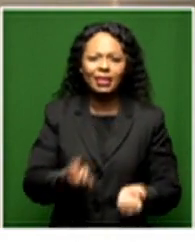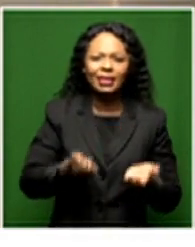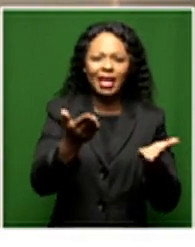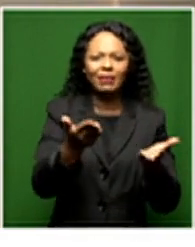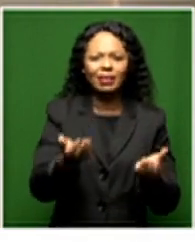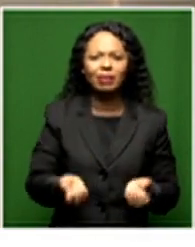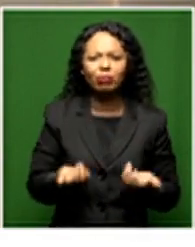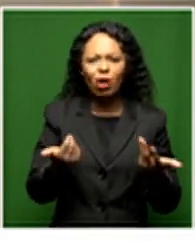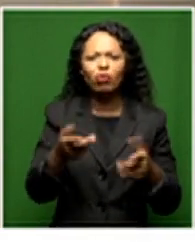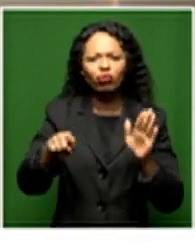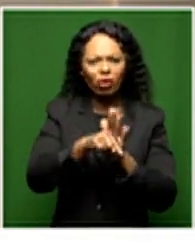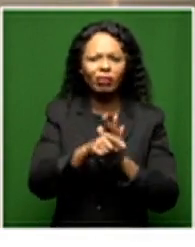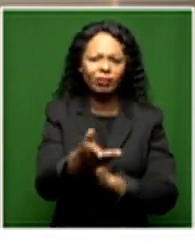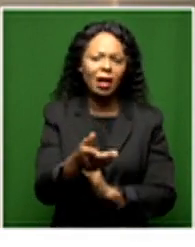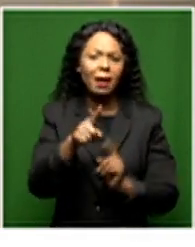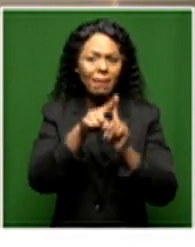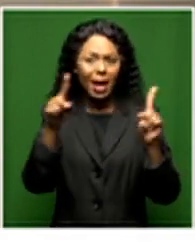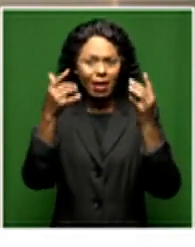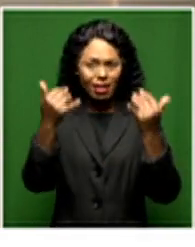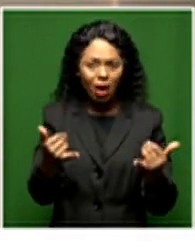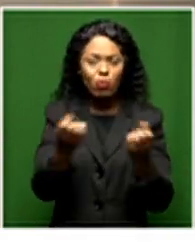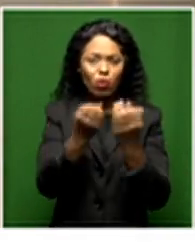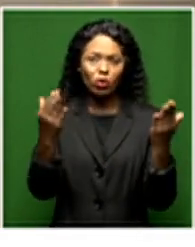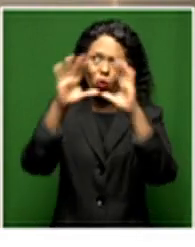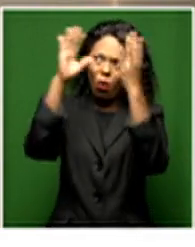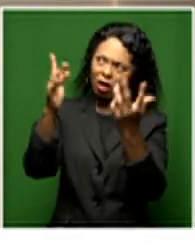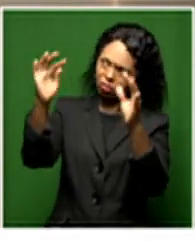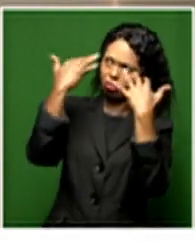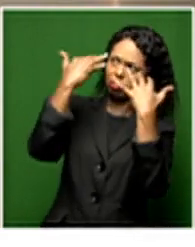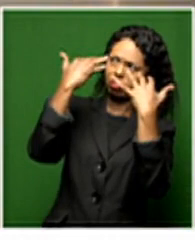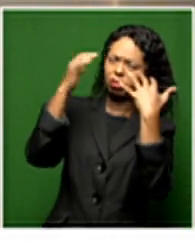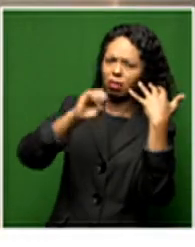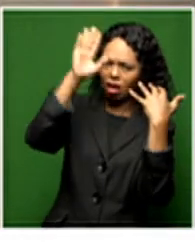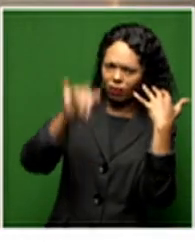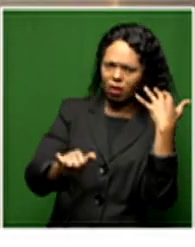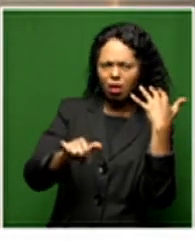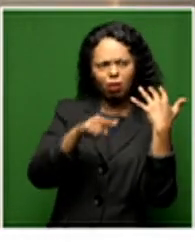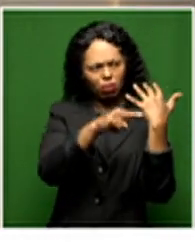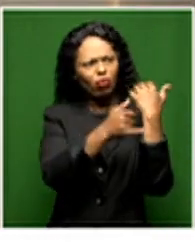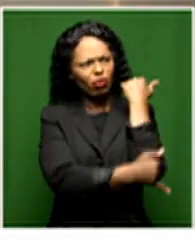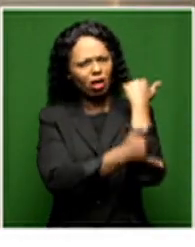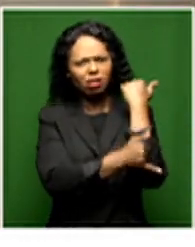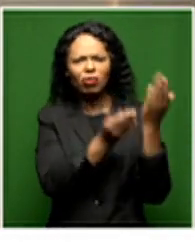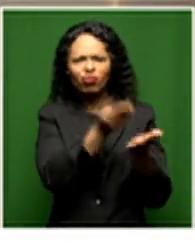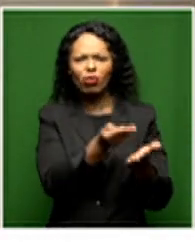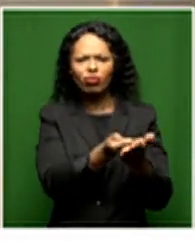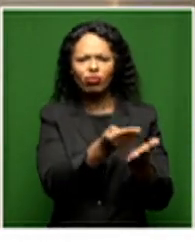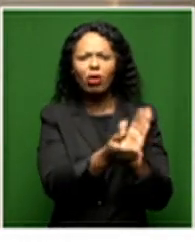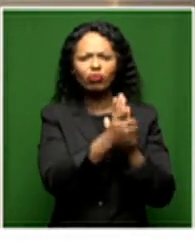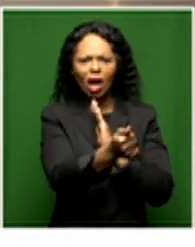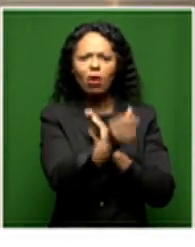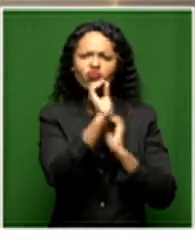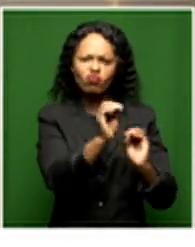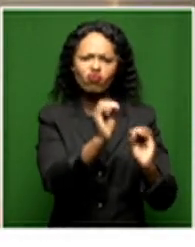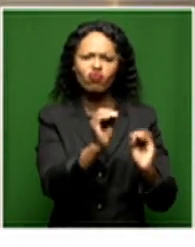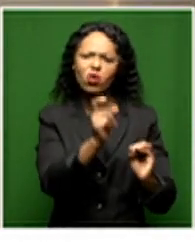as a negative. By contrast, the world looks at us and says, here's a workforce that has the capability to be able to use